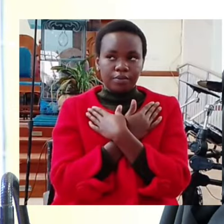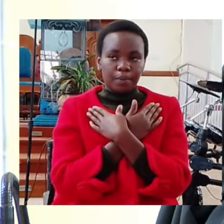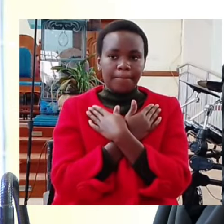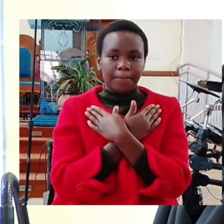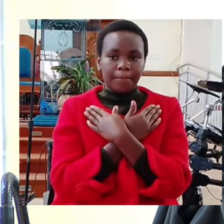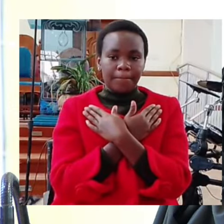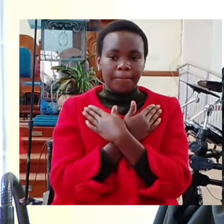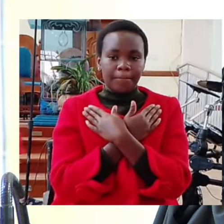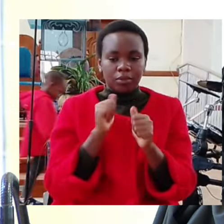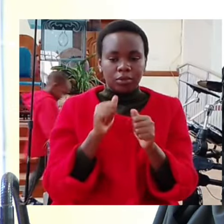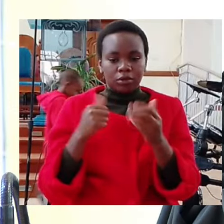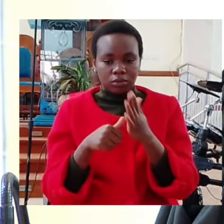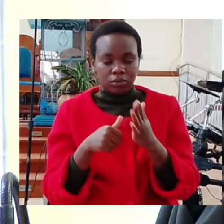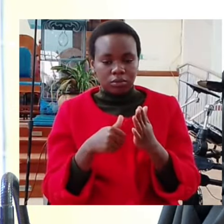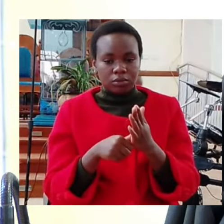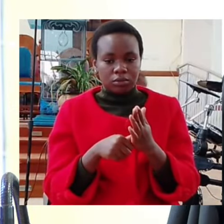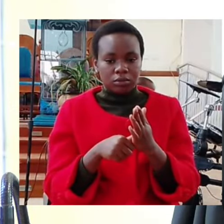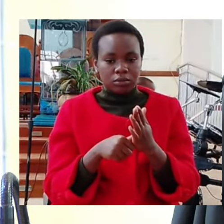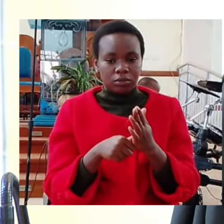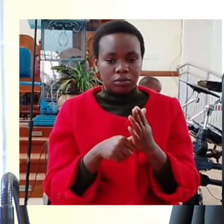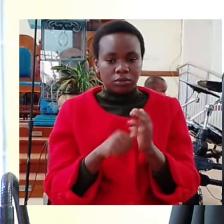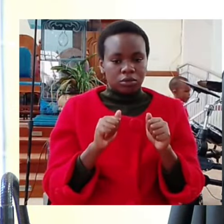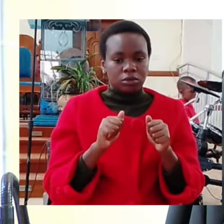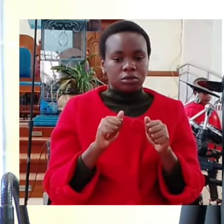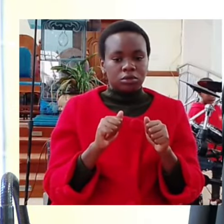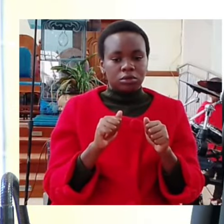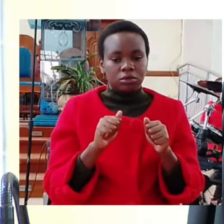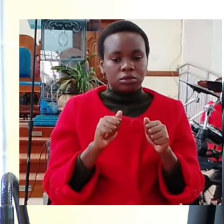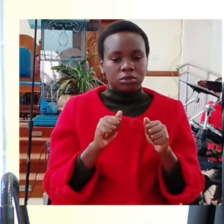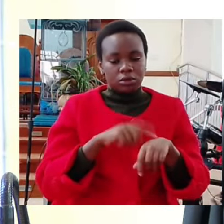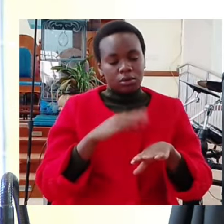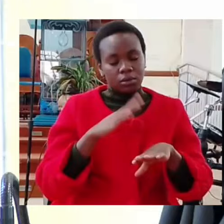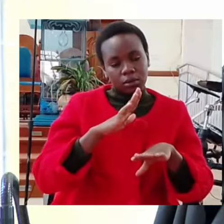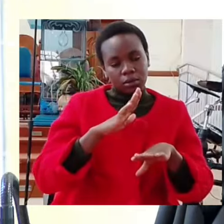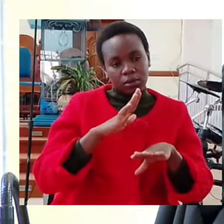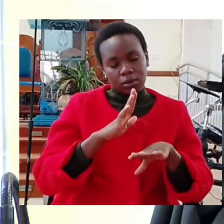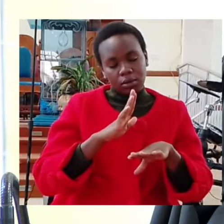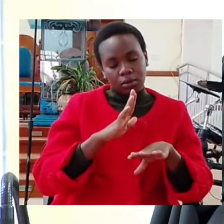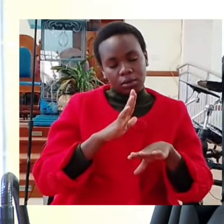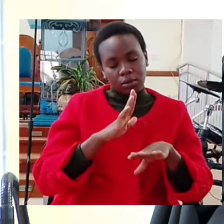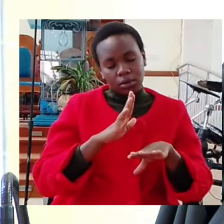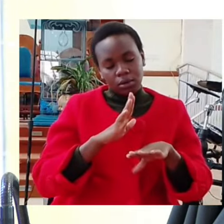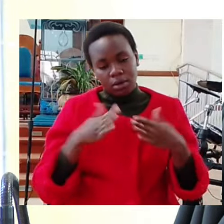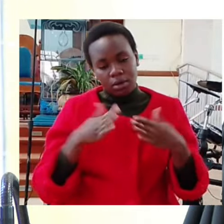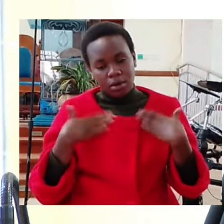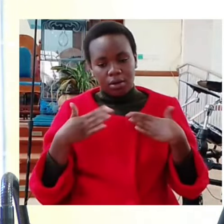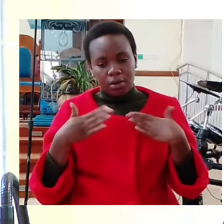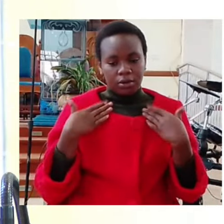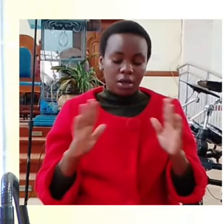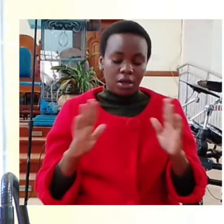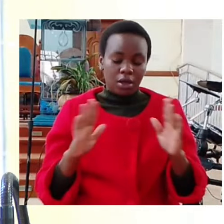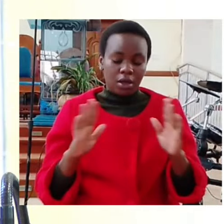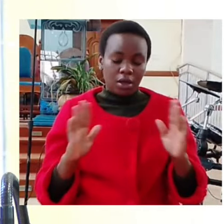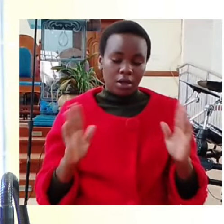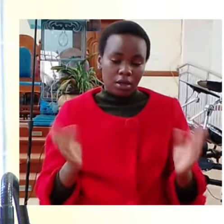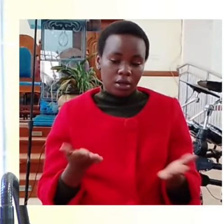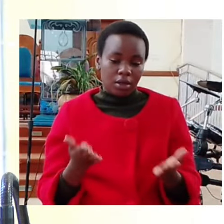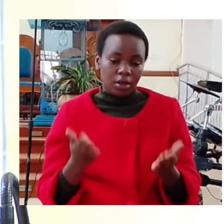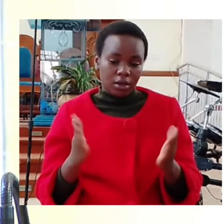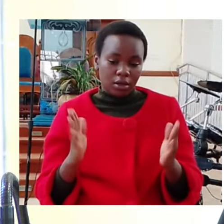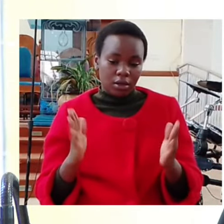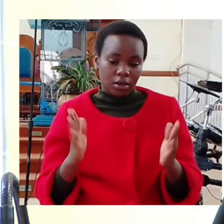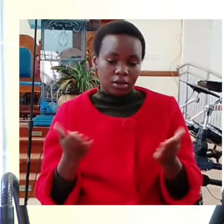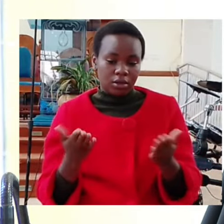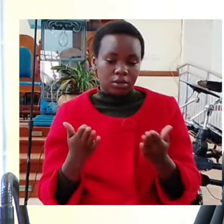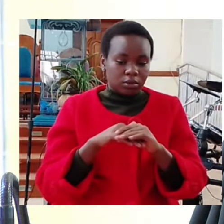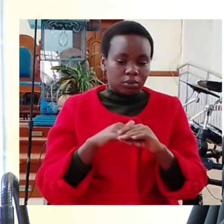indeed is a friend in need. For when you are encouraged in need, you